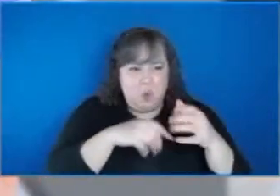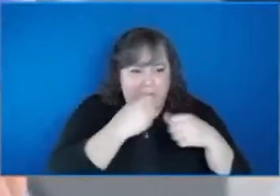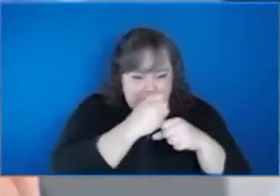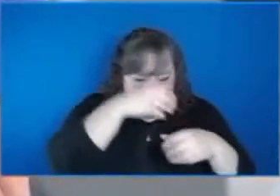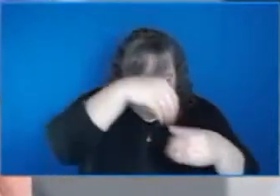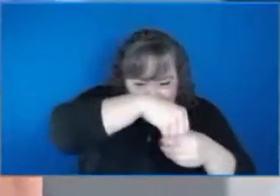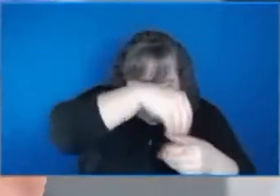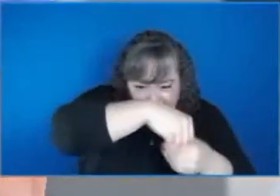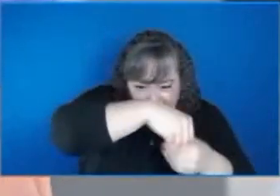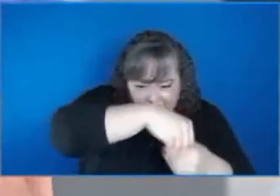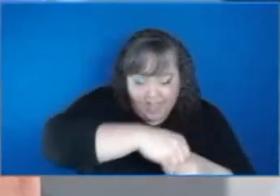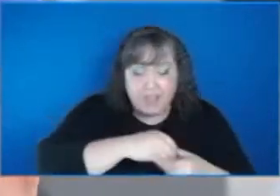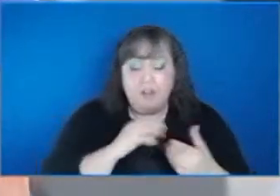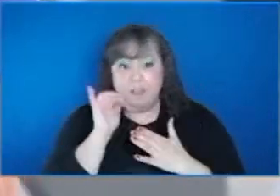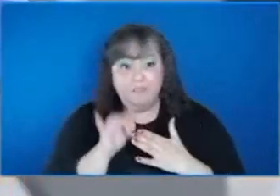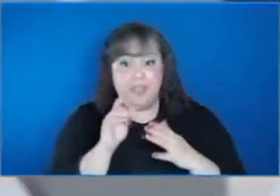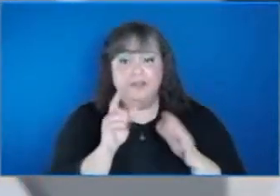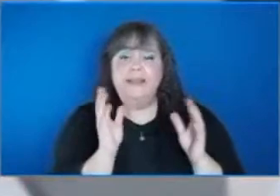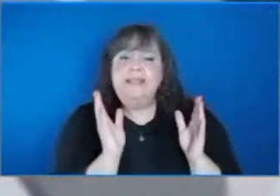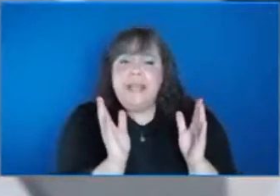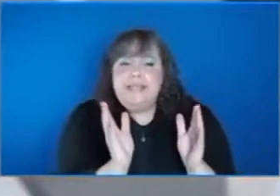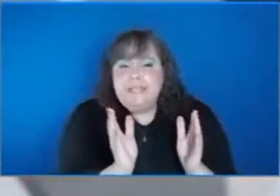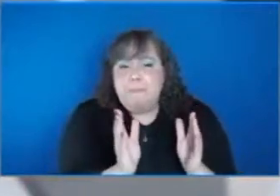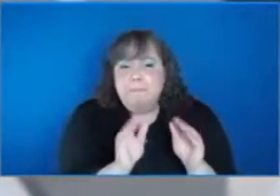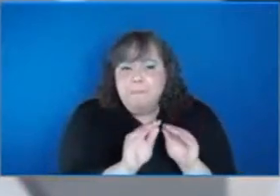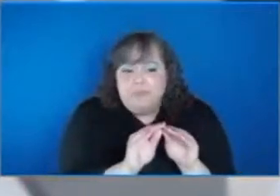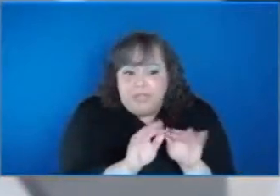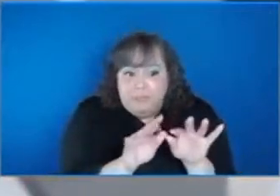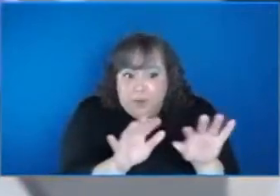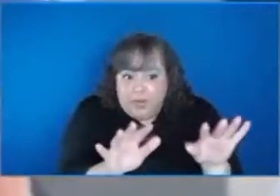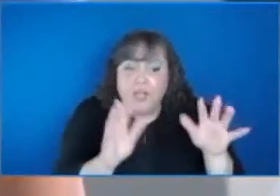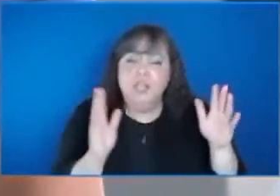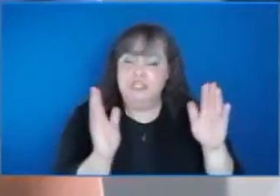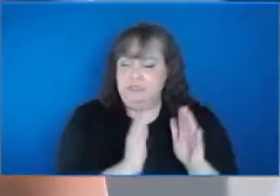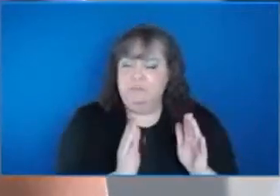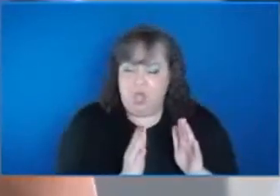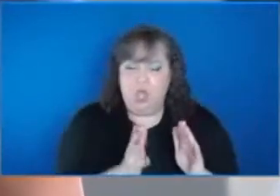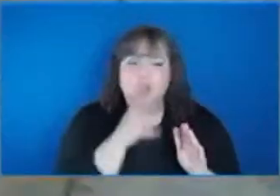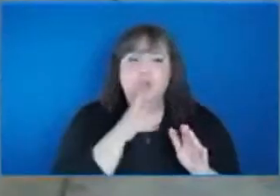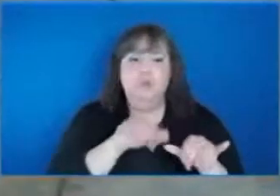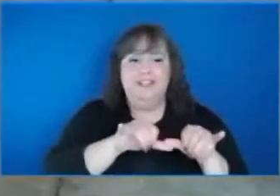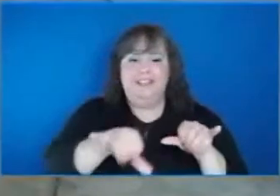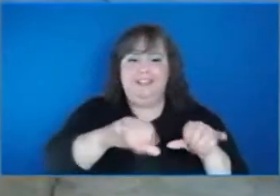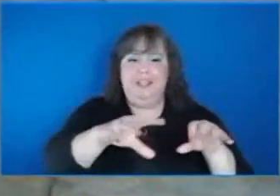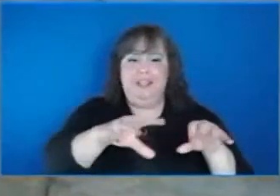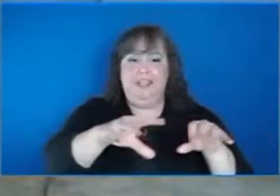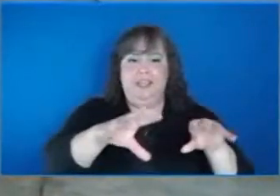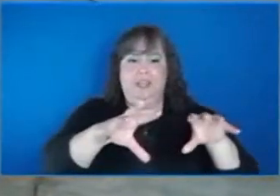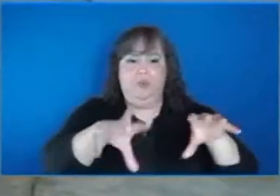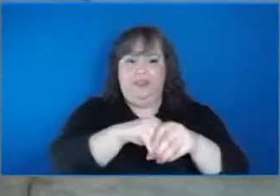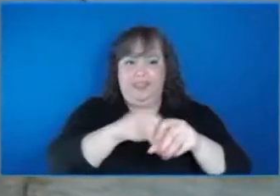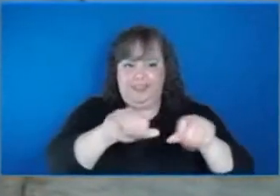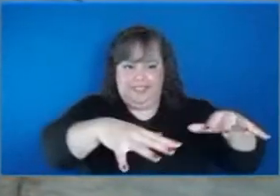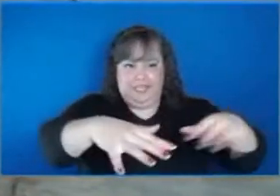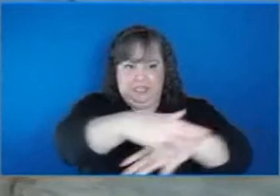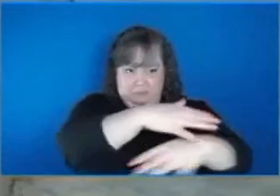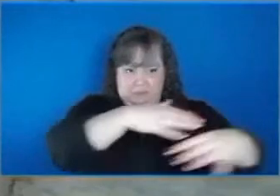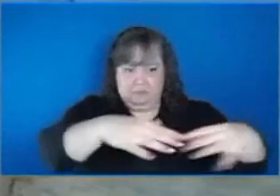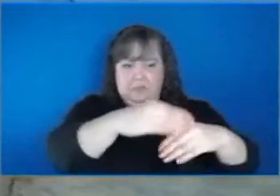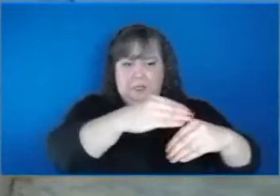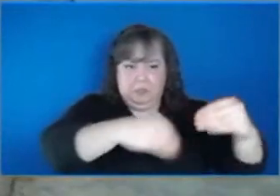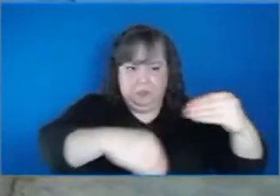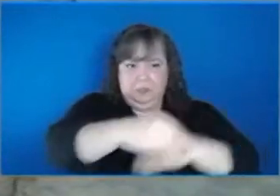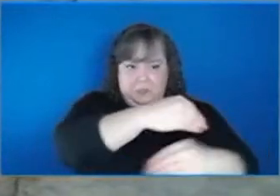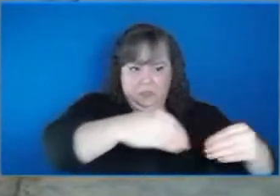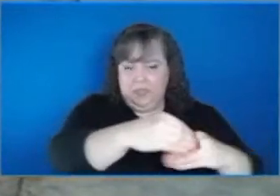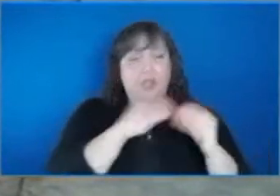small. It'll stay with the system, and again, no threat to the Earth whatsoever. Exactly. All right. So let's